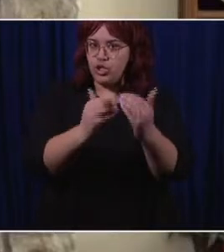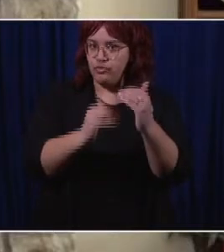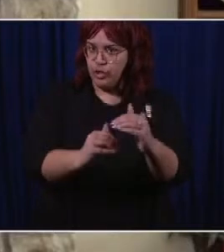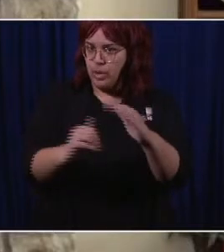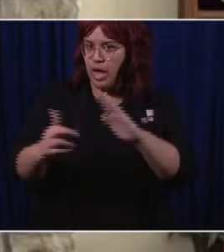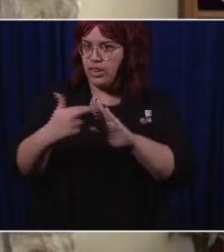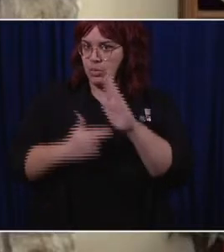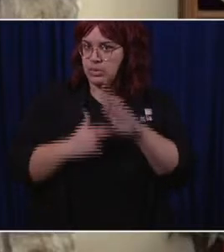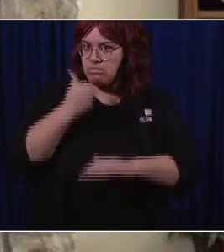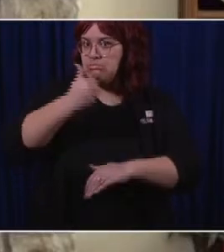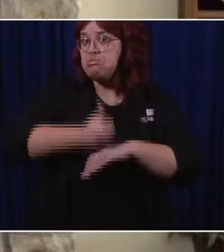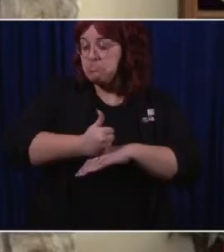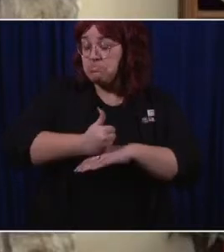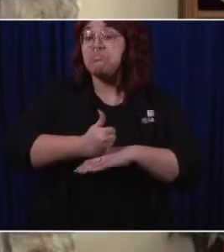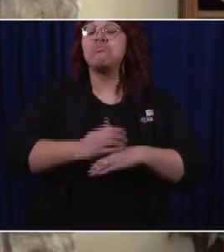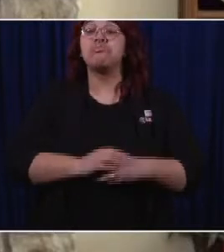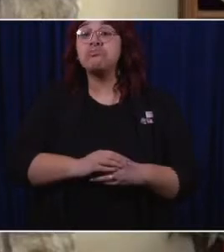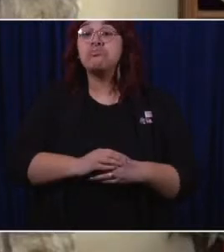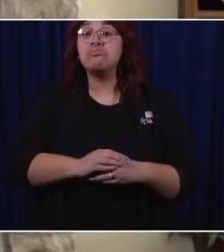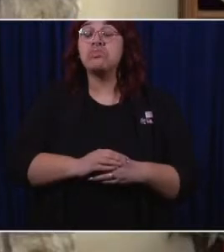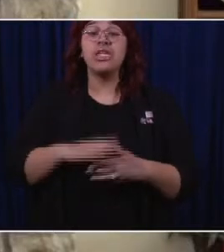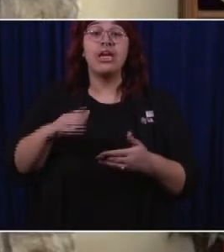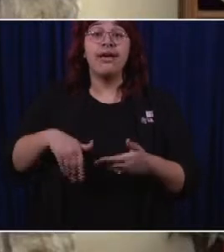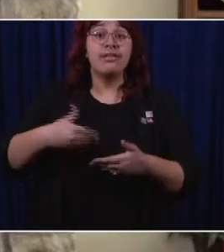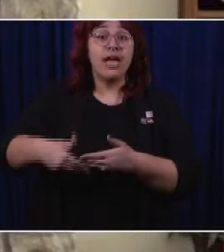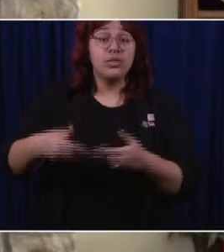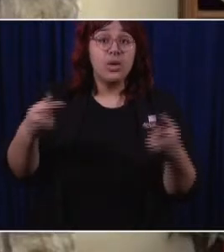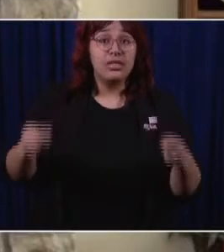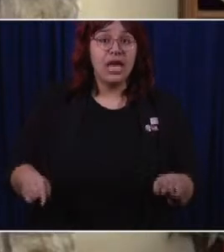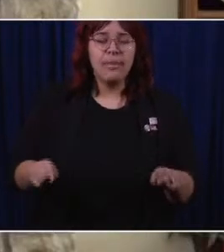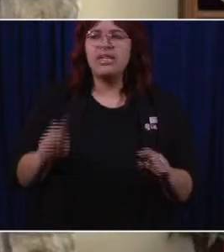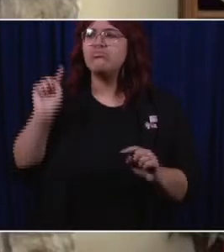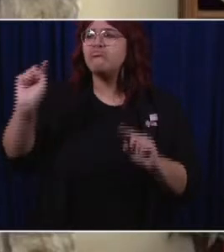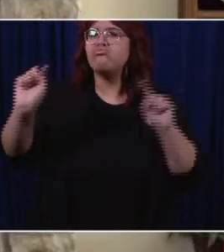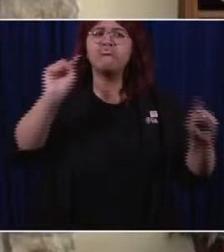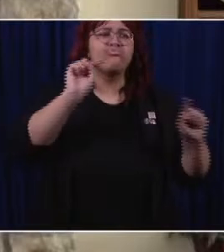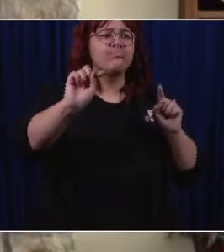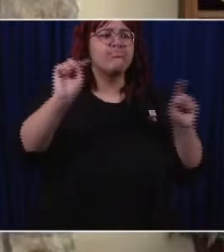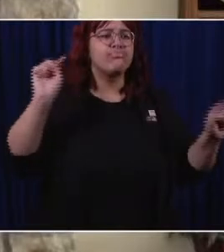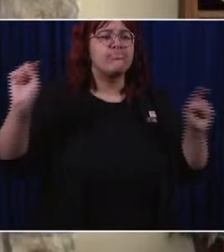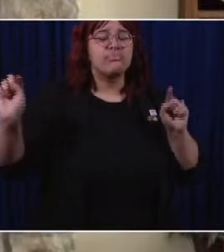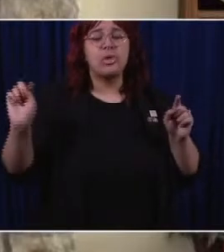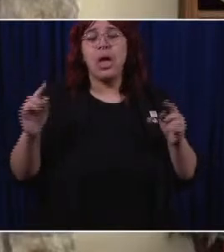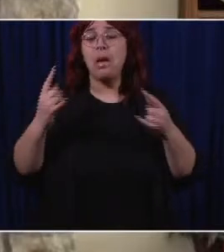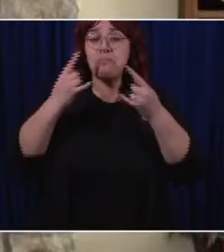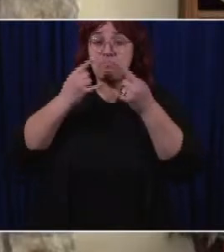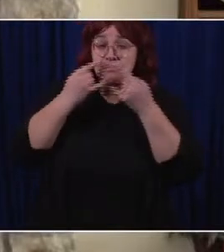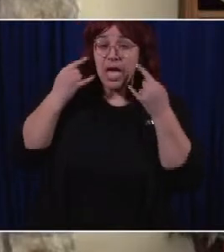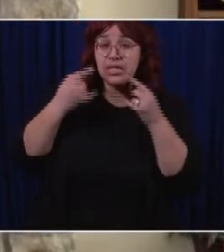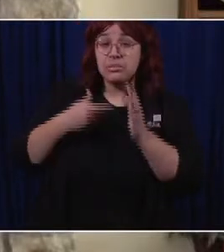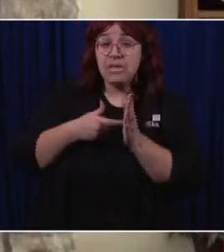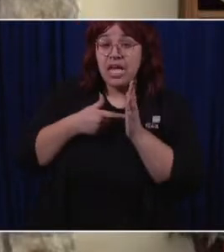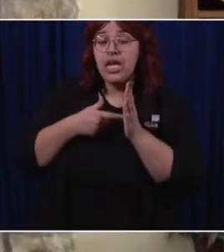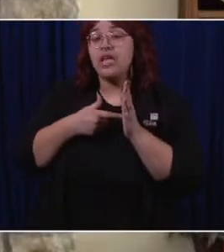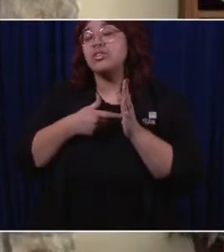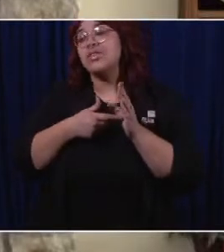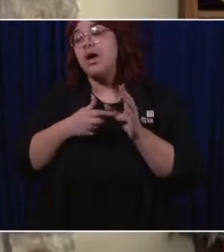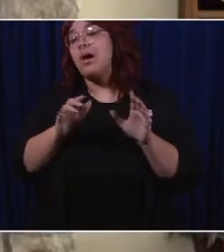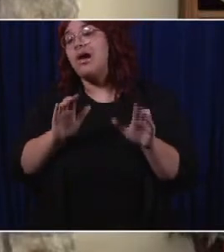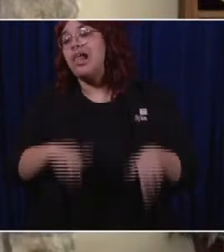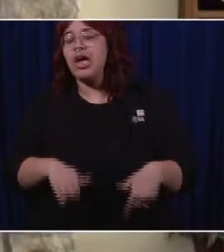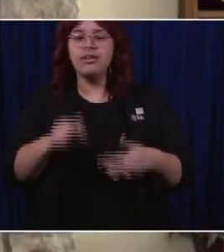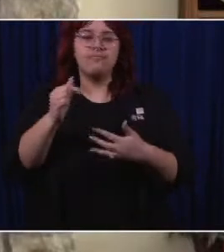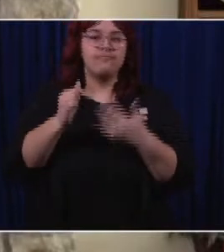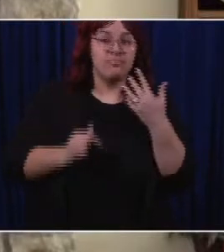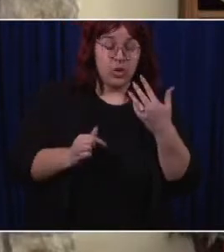including rescinding mask mandates and reopening indoor dining. Despite the White House urging against that, can we still expect Ohio's curfew to be lifted soon?